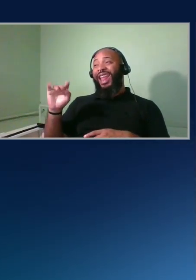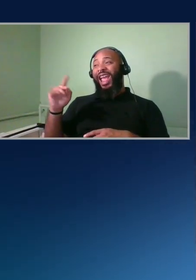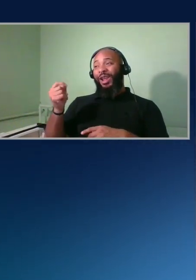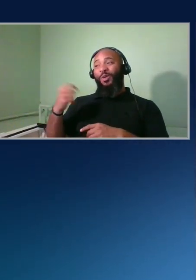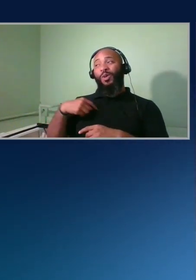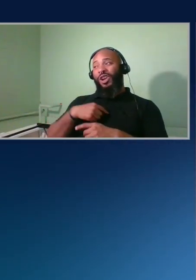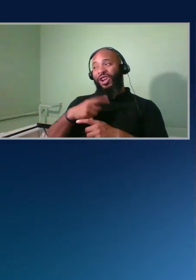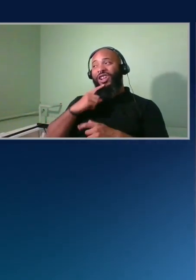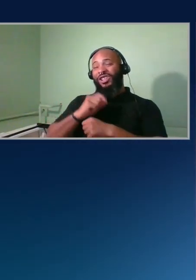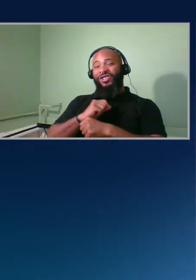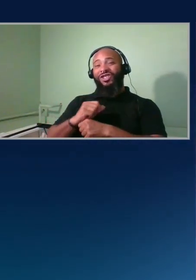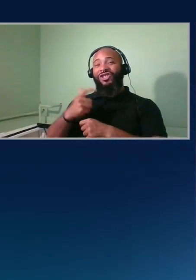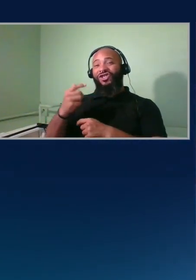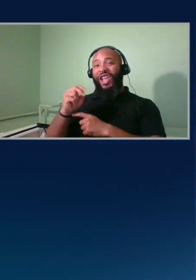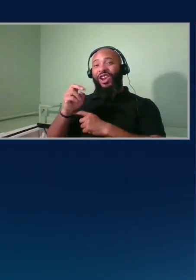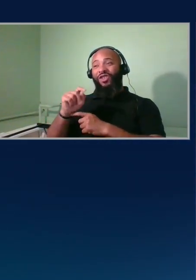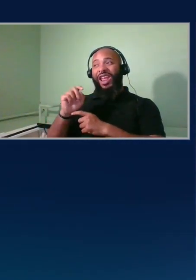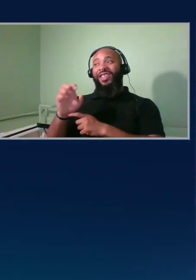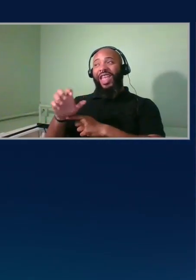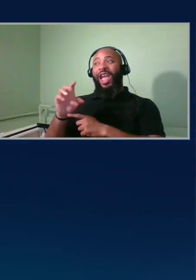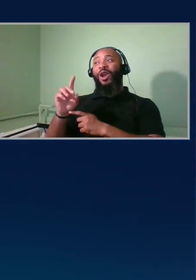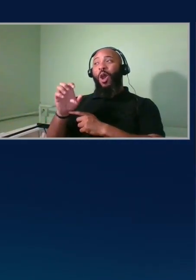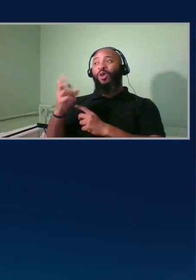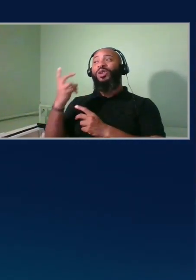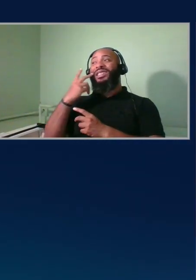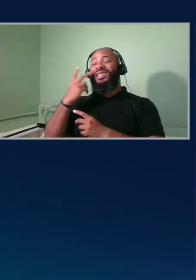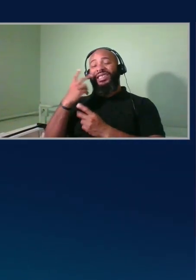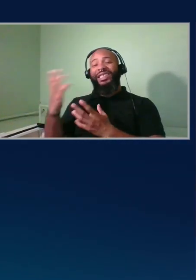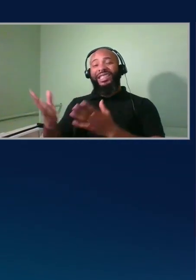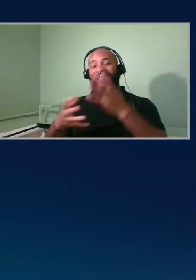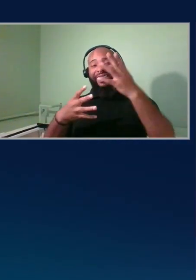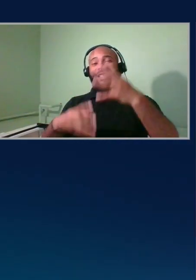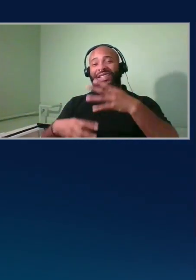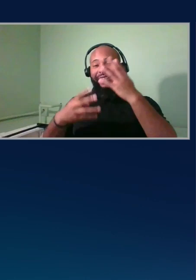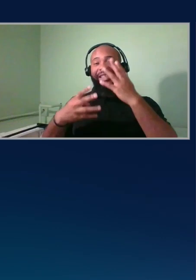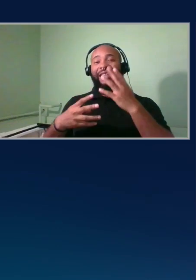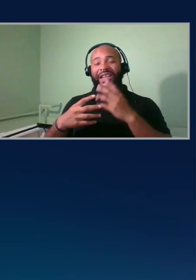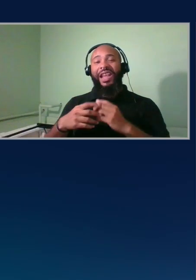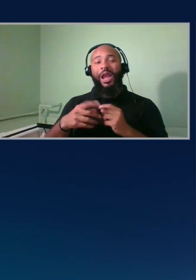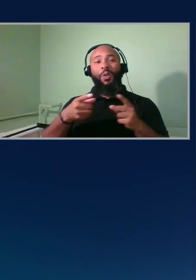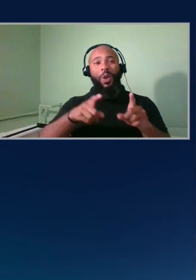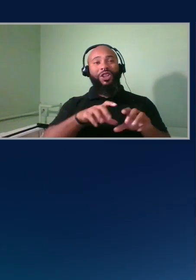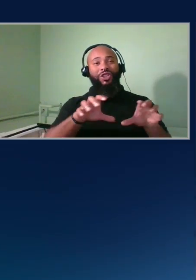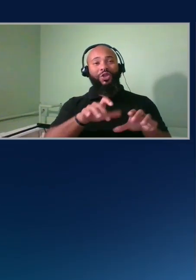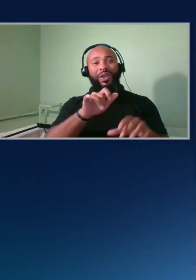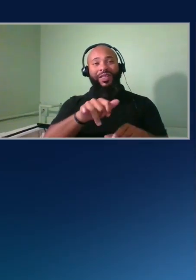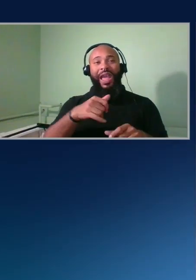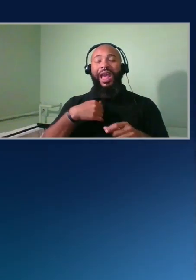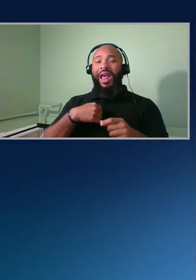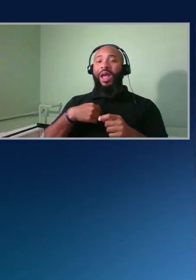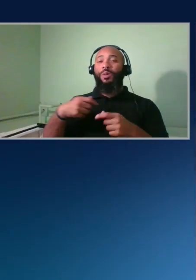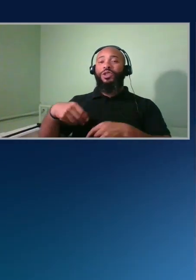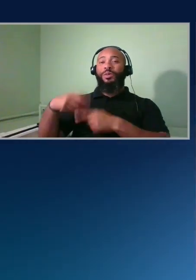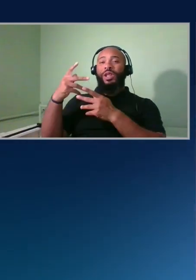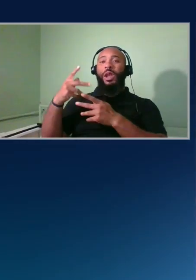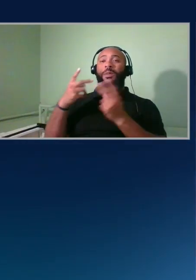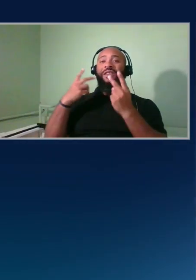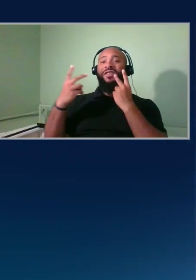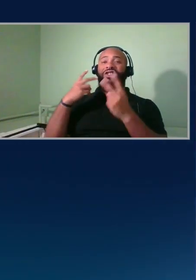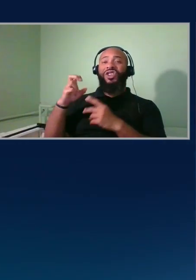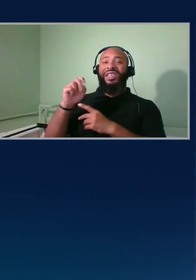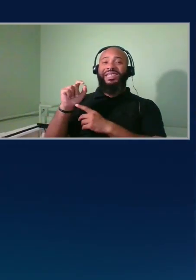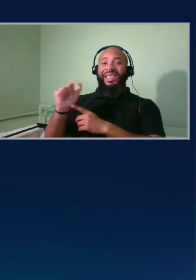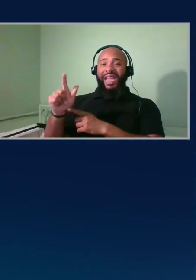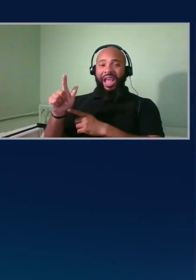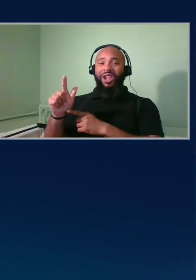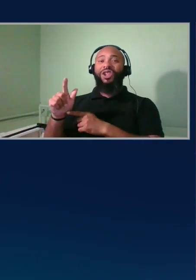Generate that code, and while you're doing that, I was pulling up the visual ETL from AWS Glue using Glue Studio, and